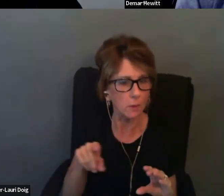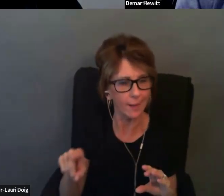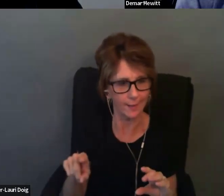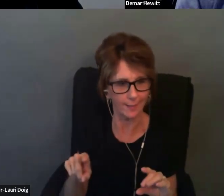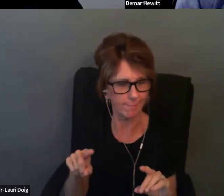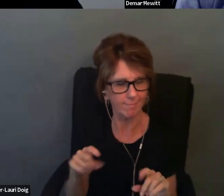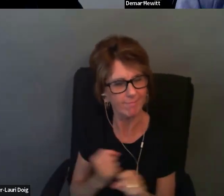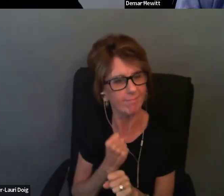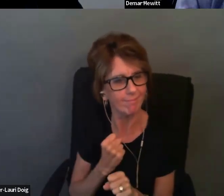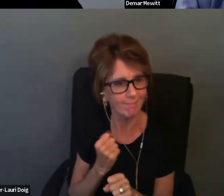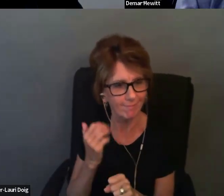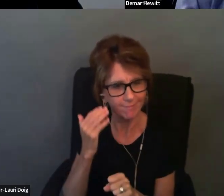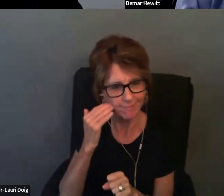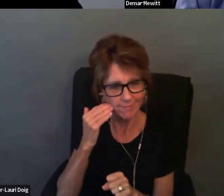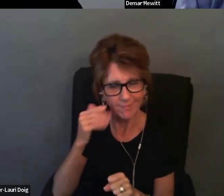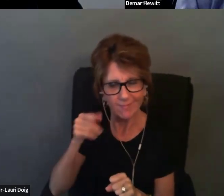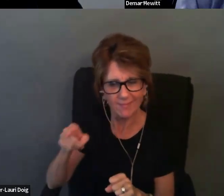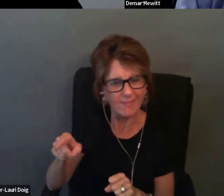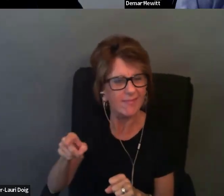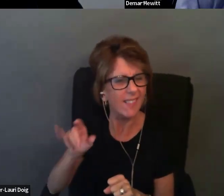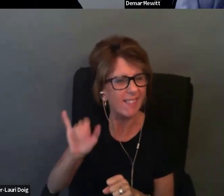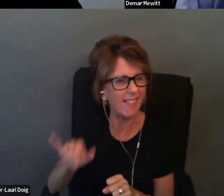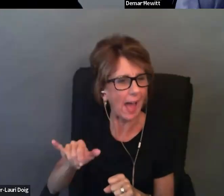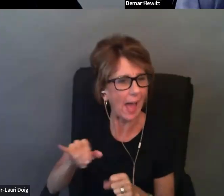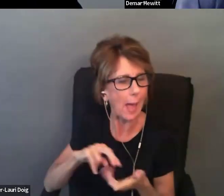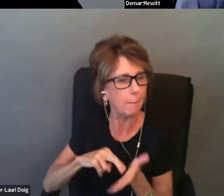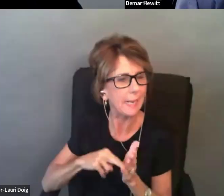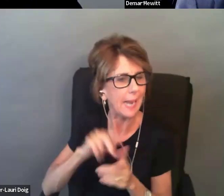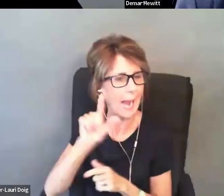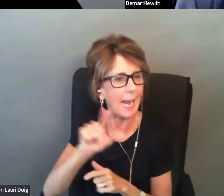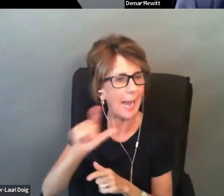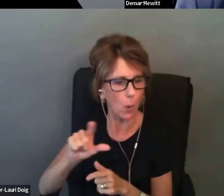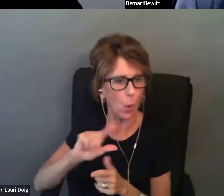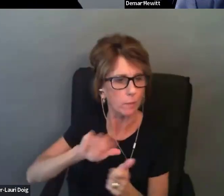they intend to make your life uncomfortable being there,